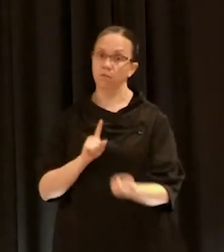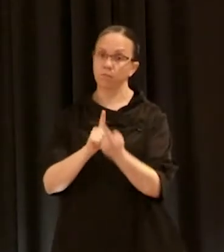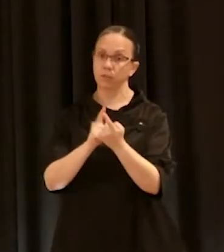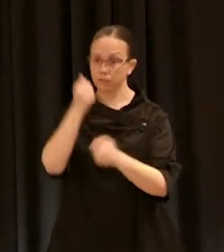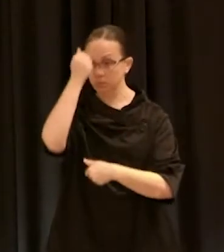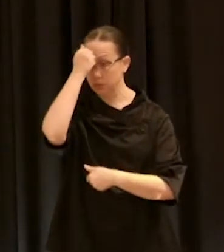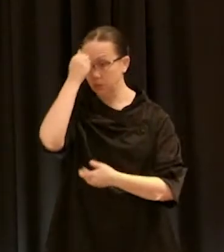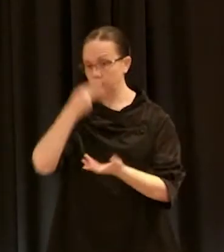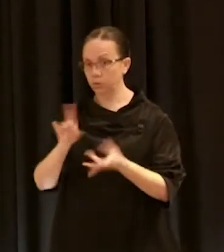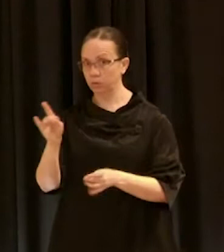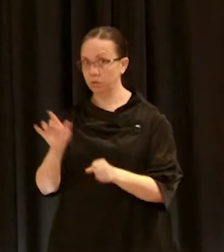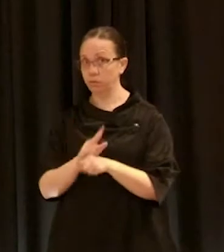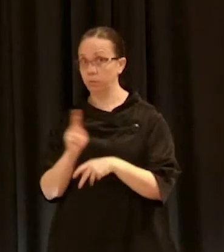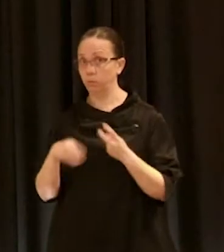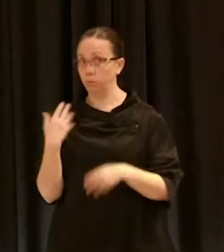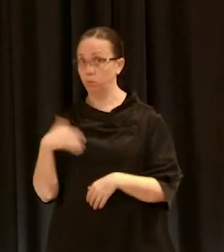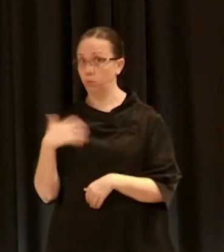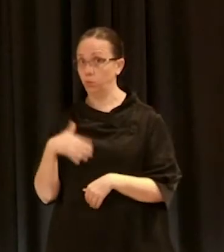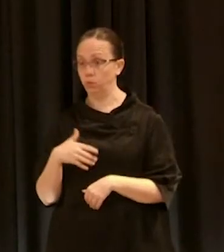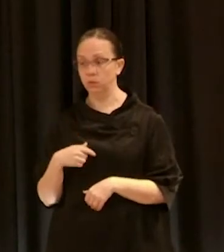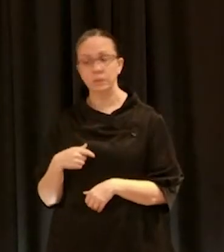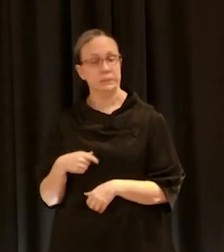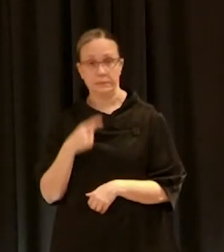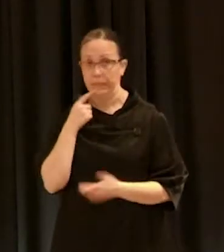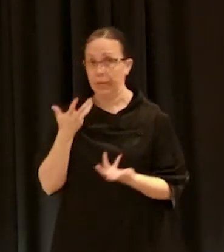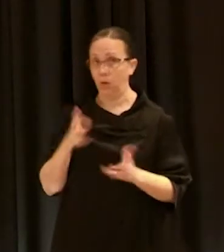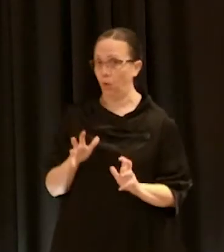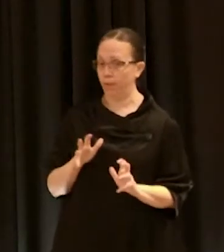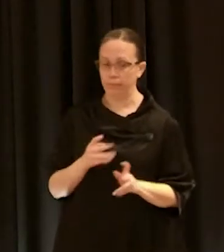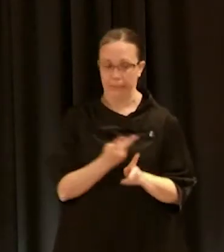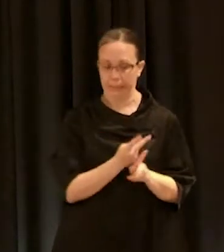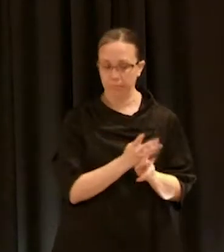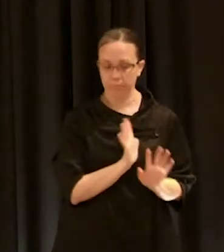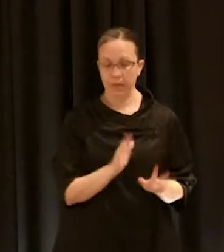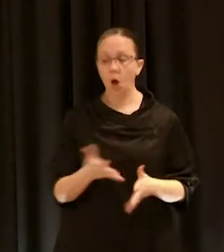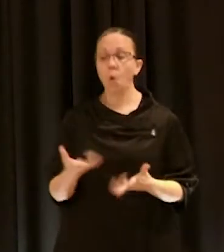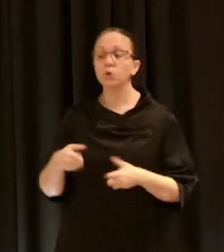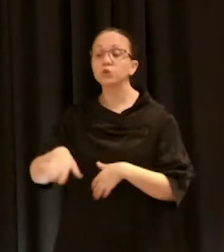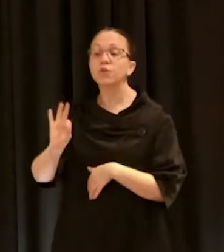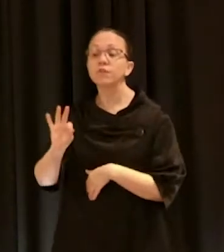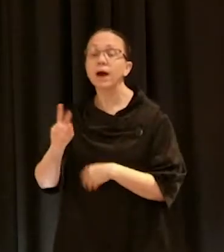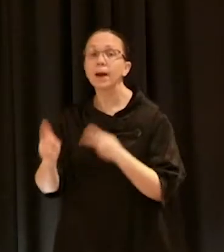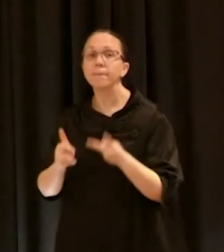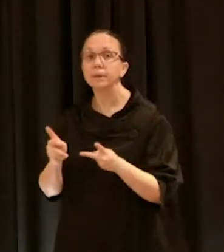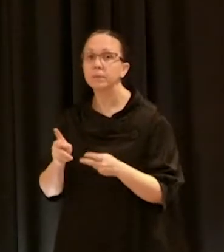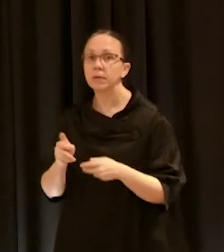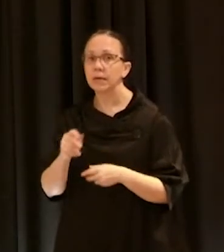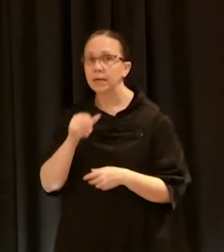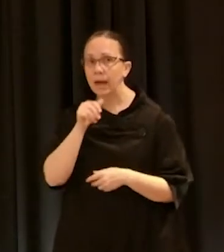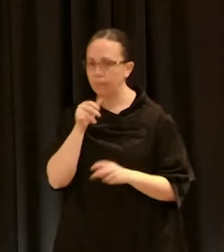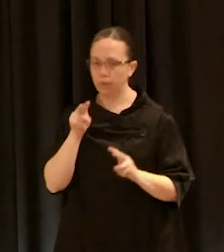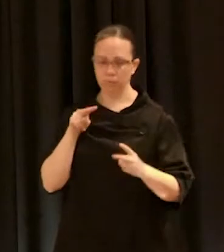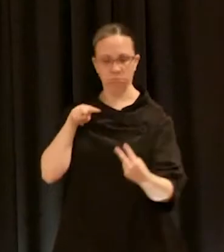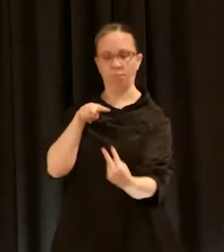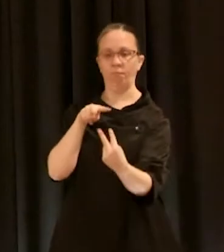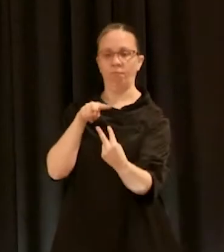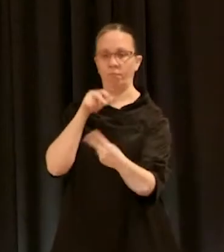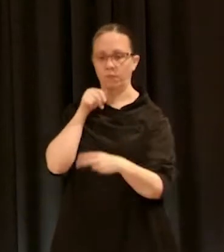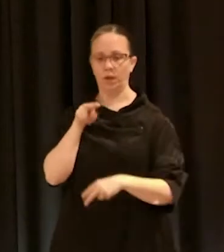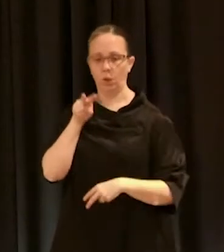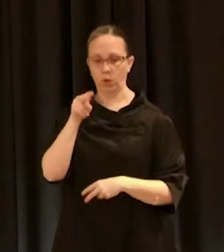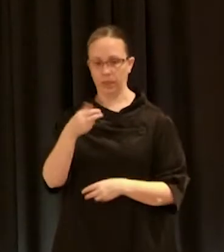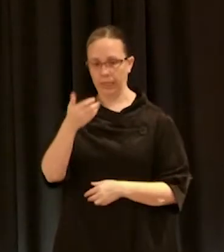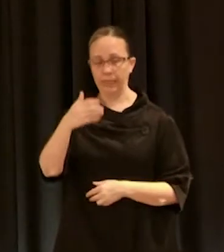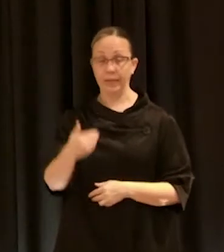dumb Holy Ghost-filled people. He said, I don't want those folks waiting tables. I want you to find those that are with. I'm not looking at anybody. I'm not even looking